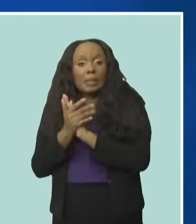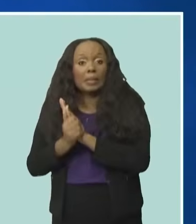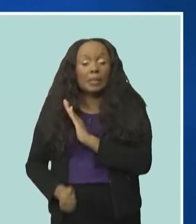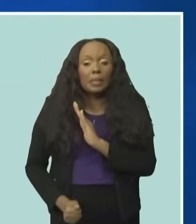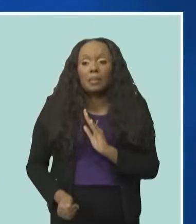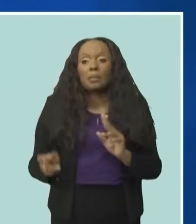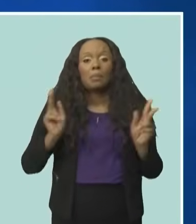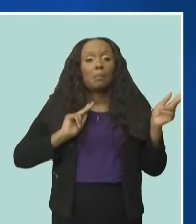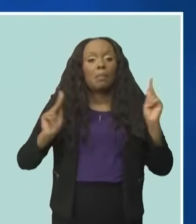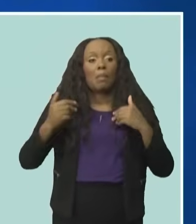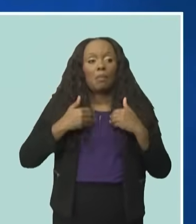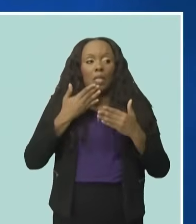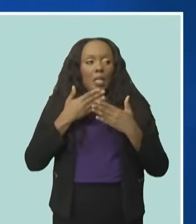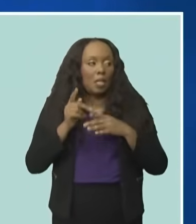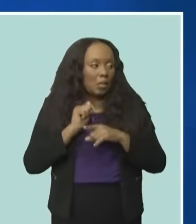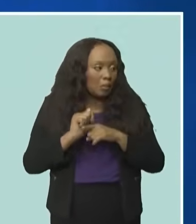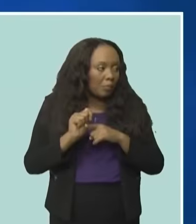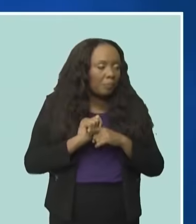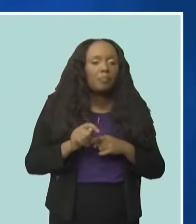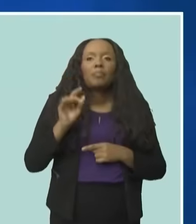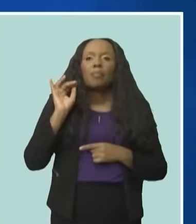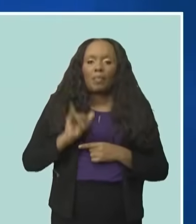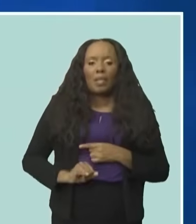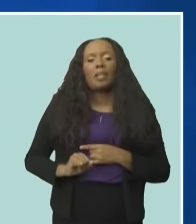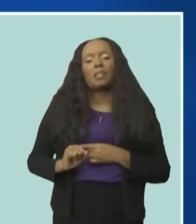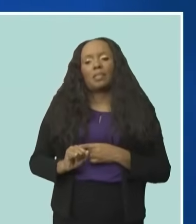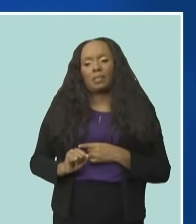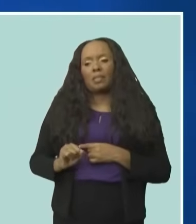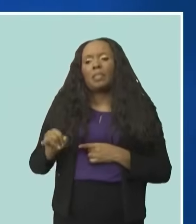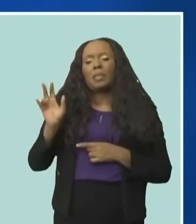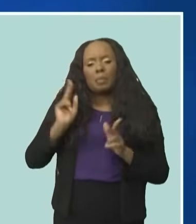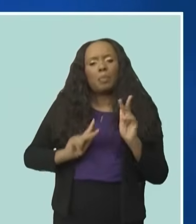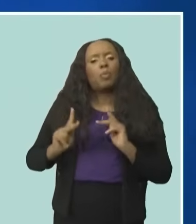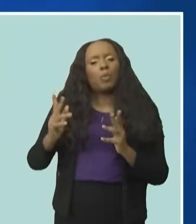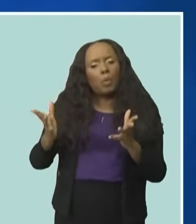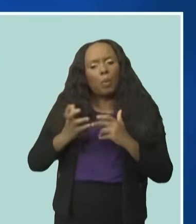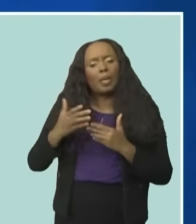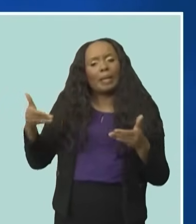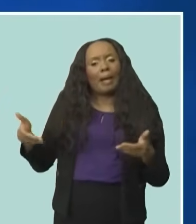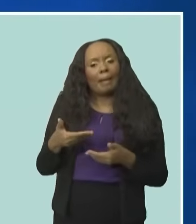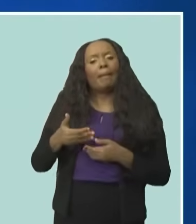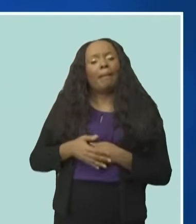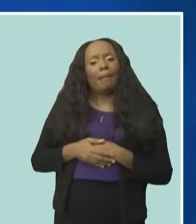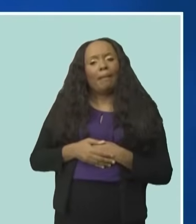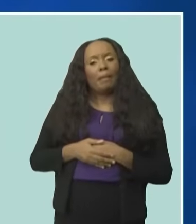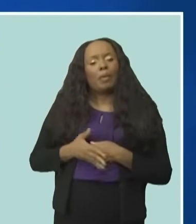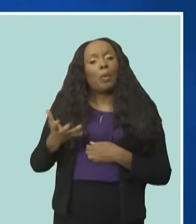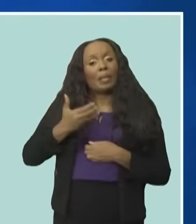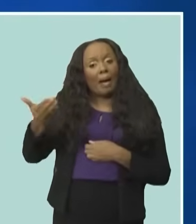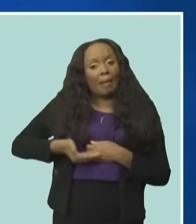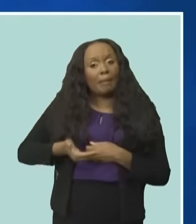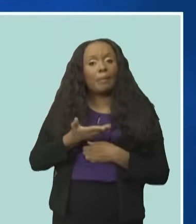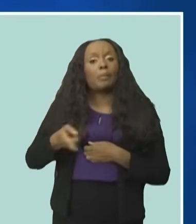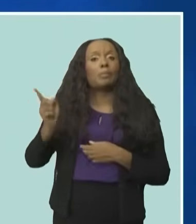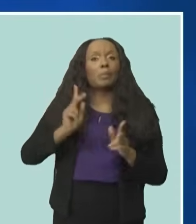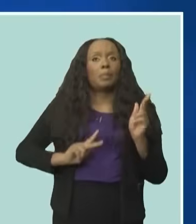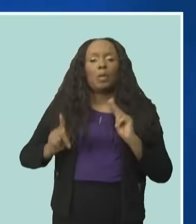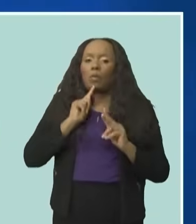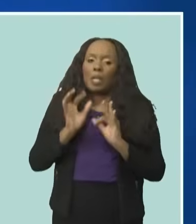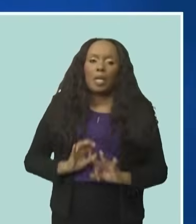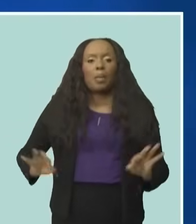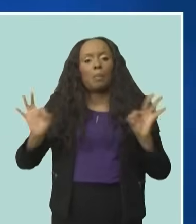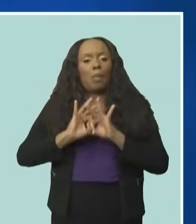well trained and skilled, and this is what we are looking for, especially when it comes to key positions in the